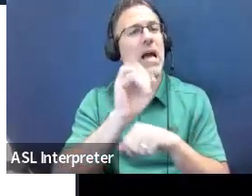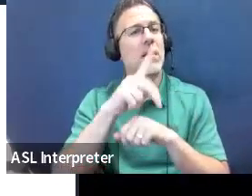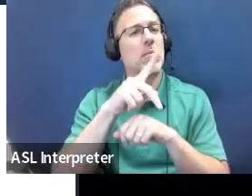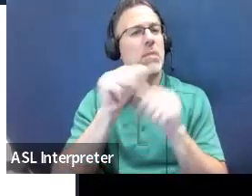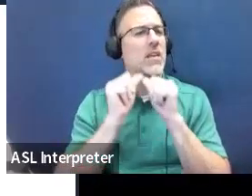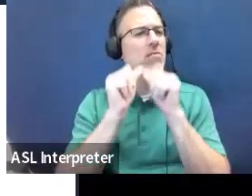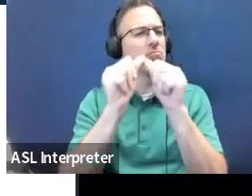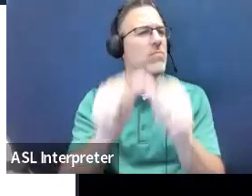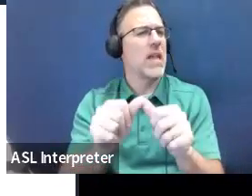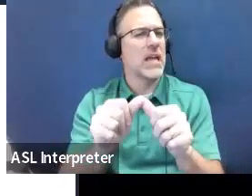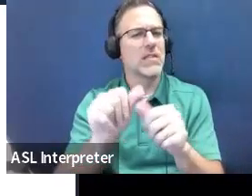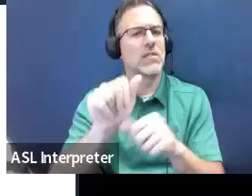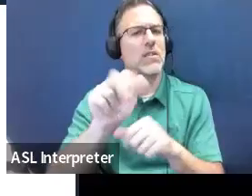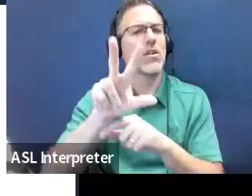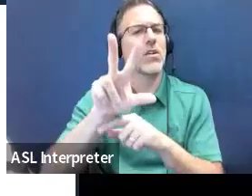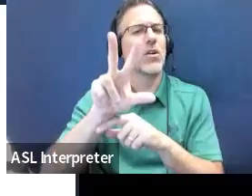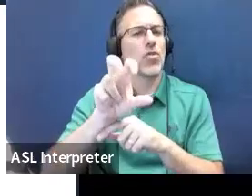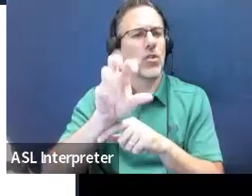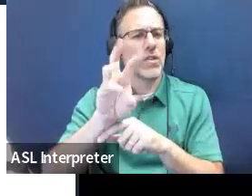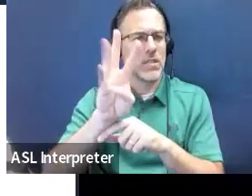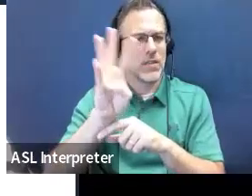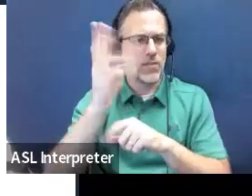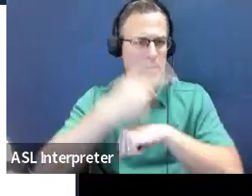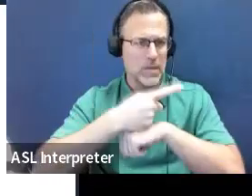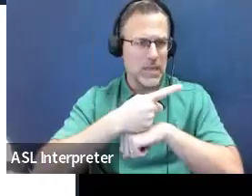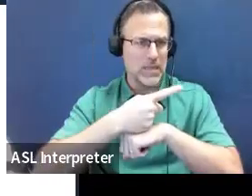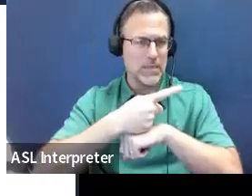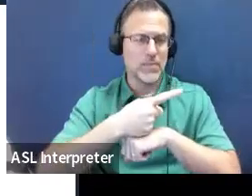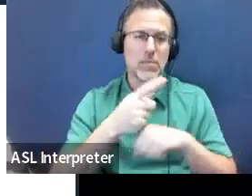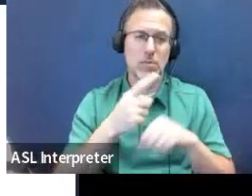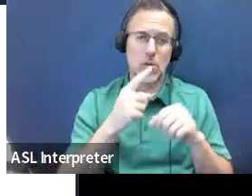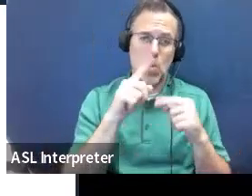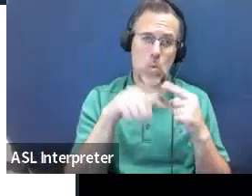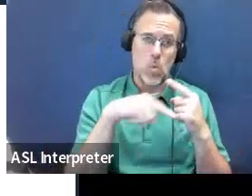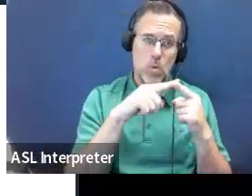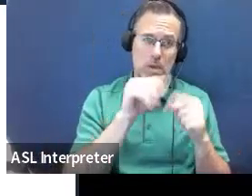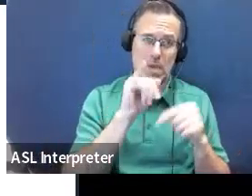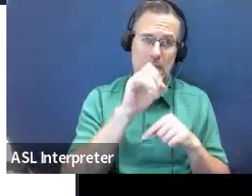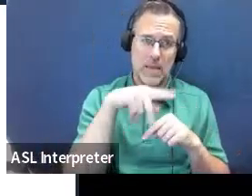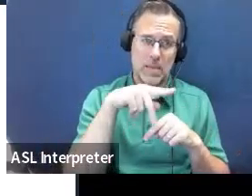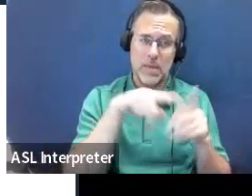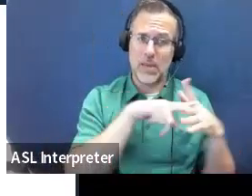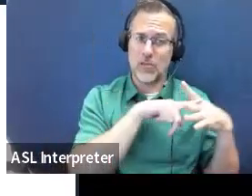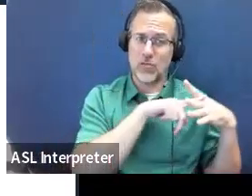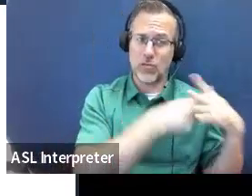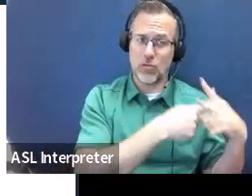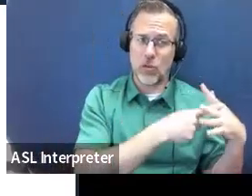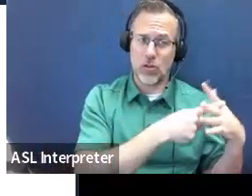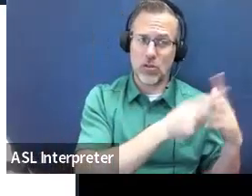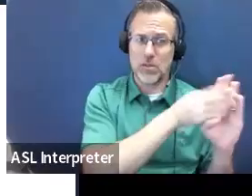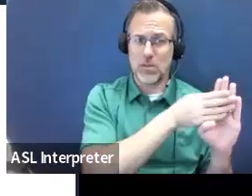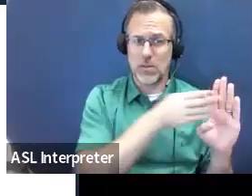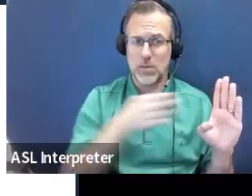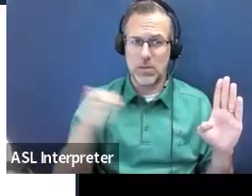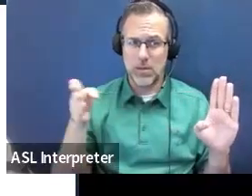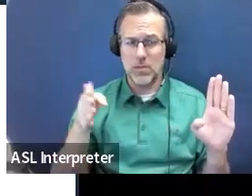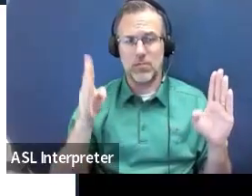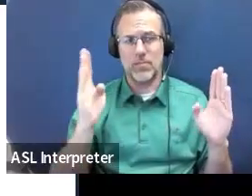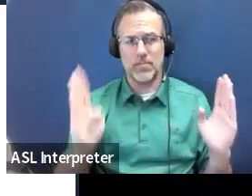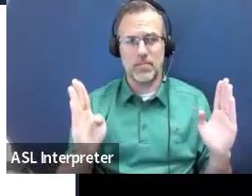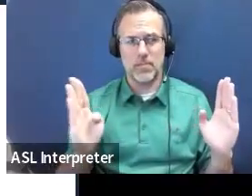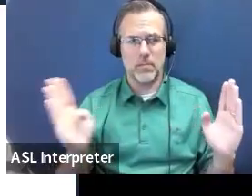timeline. So it's whenever that IEP is being implemented when it begins. So